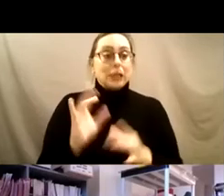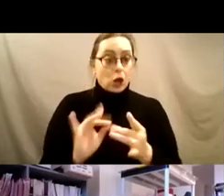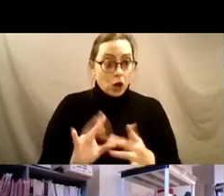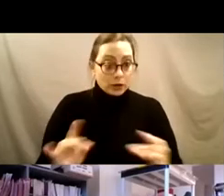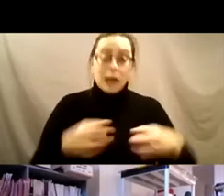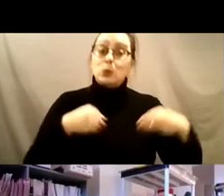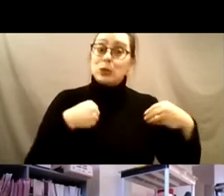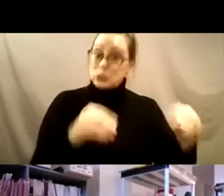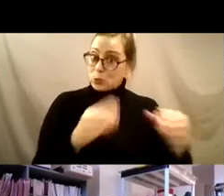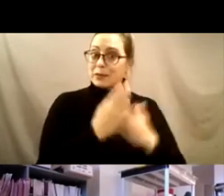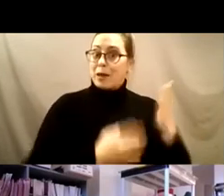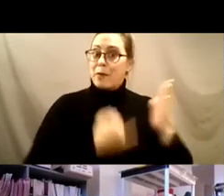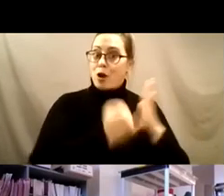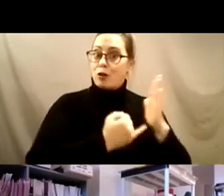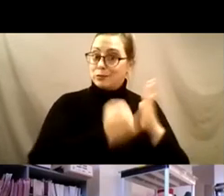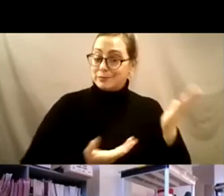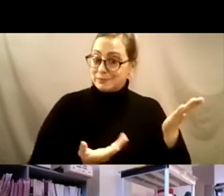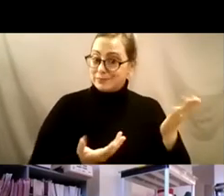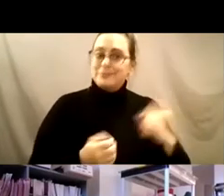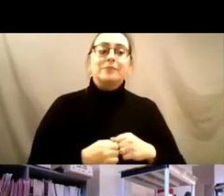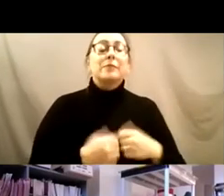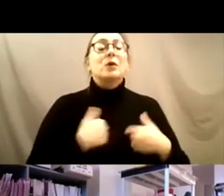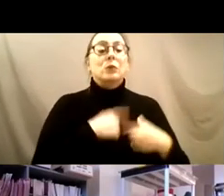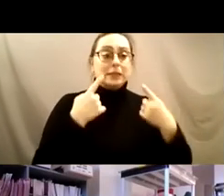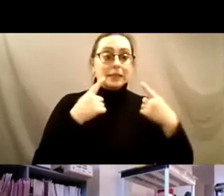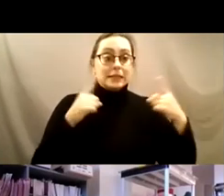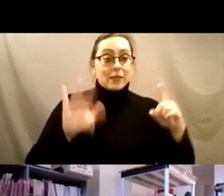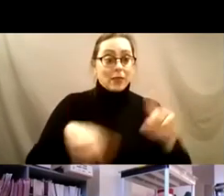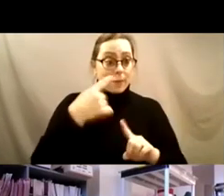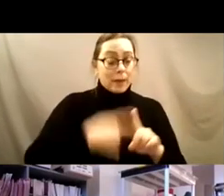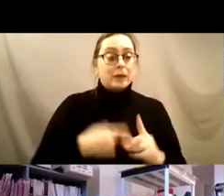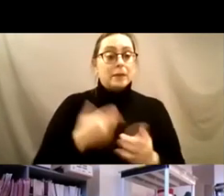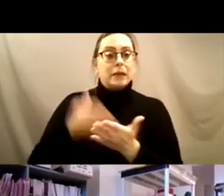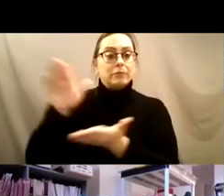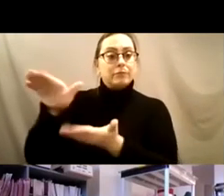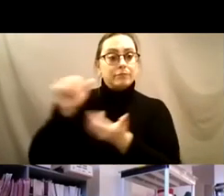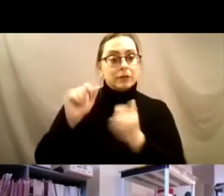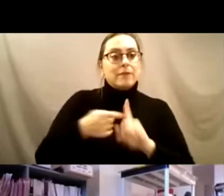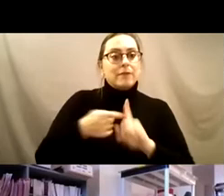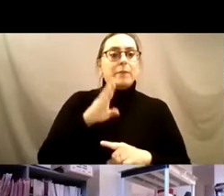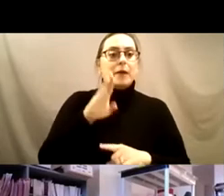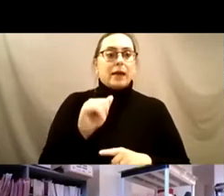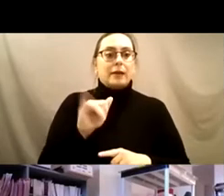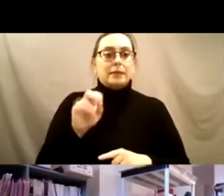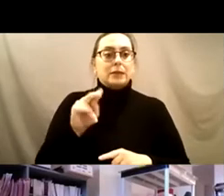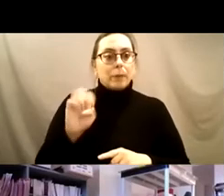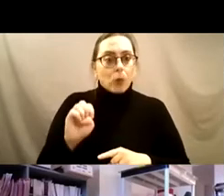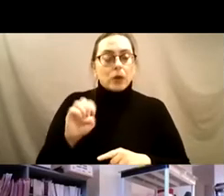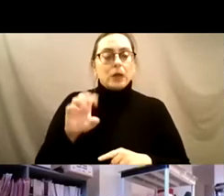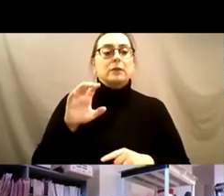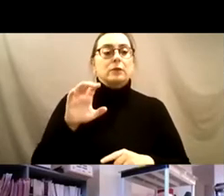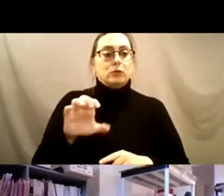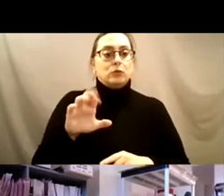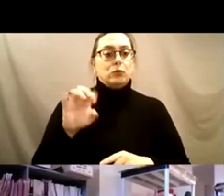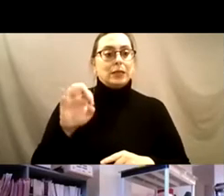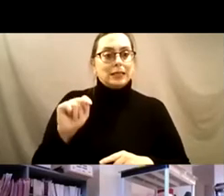artwork. We were also successful that month for a grant with the Assiniboine Credit Union for our new website.